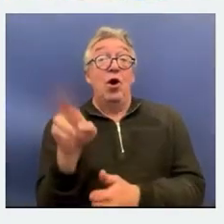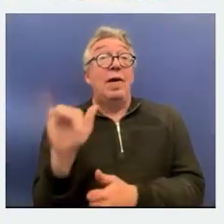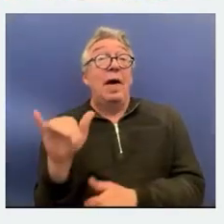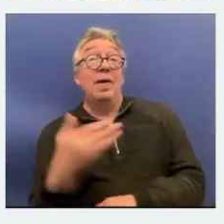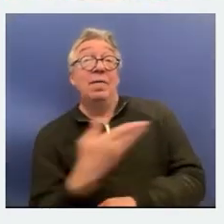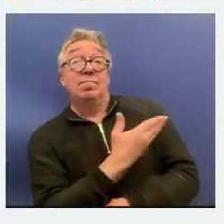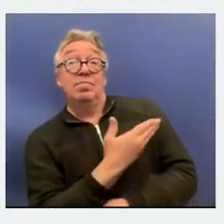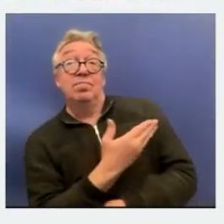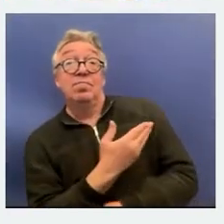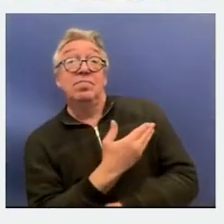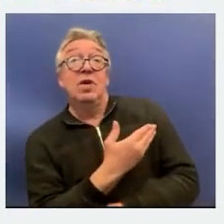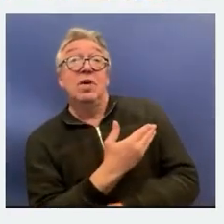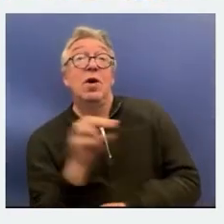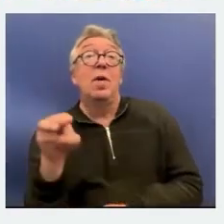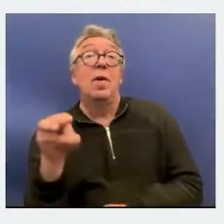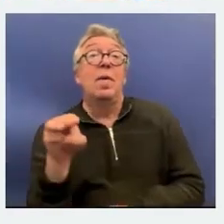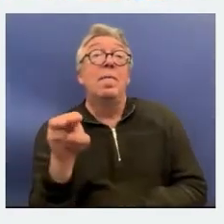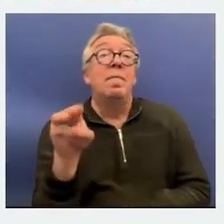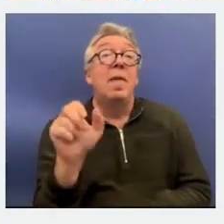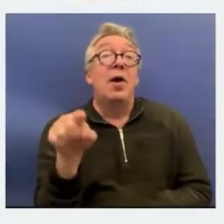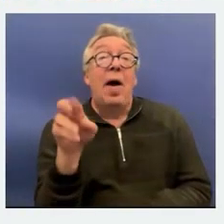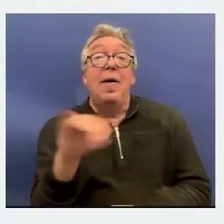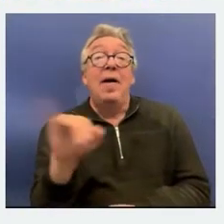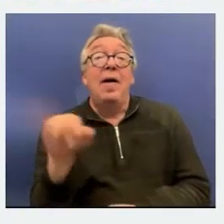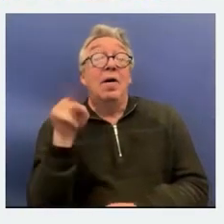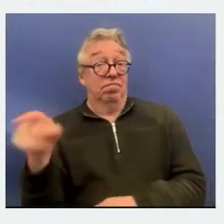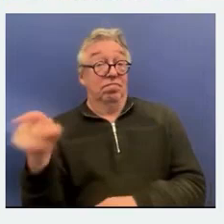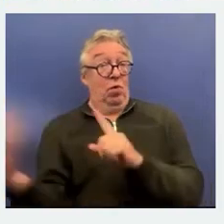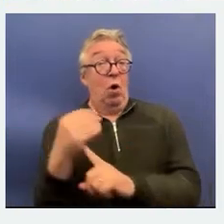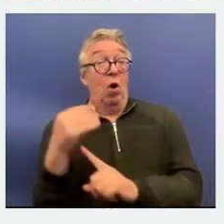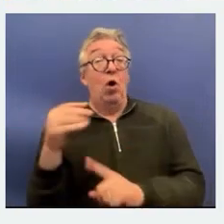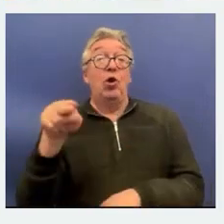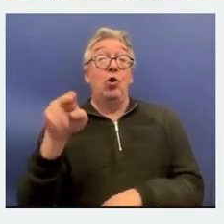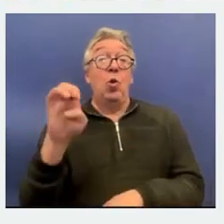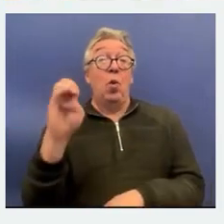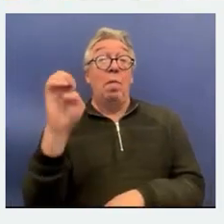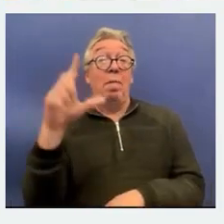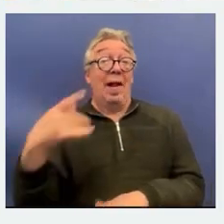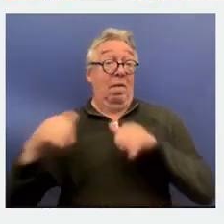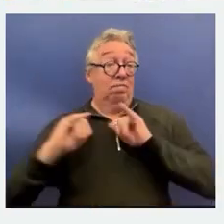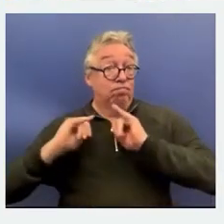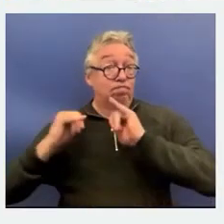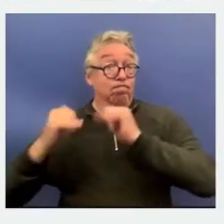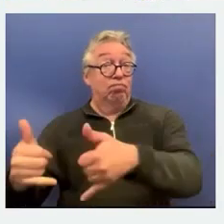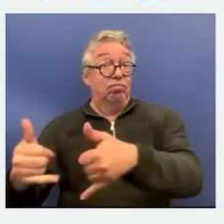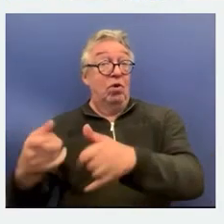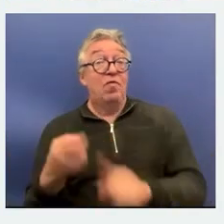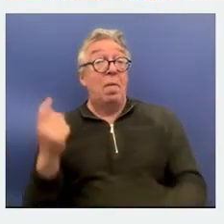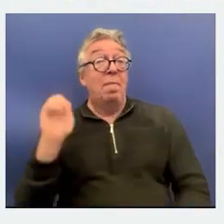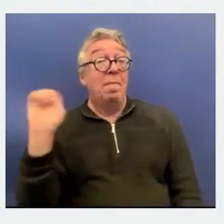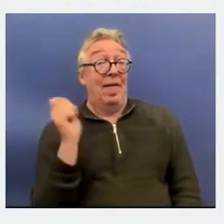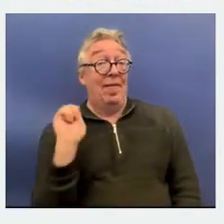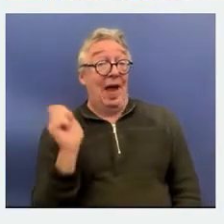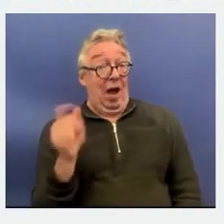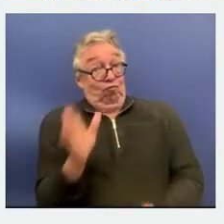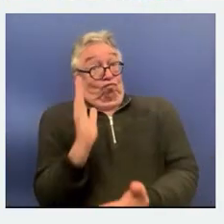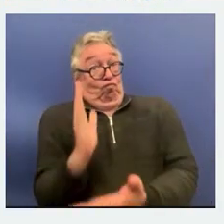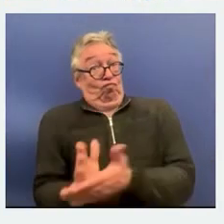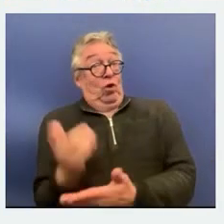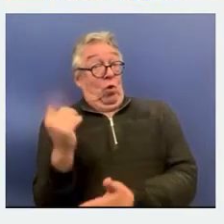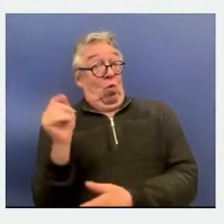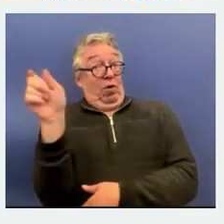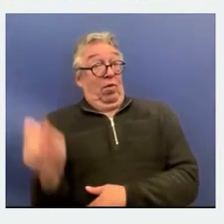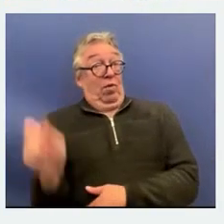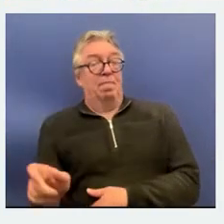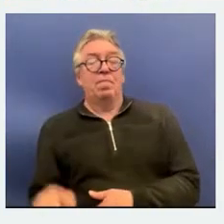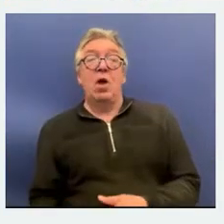Nobel Prize for her work in Kenya. So we also included some real people. Now, we had a whole discussion because we